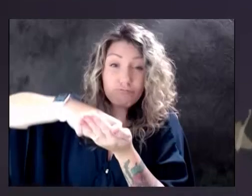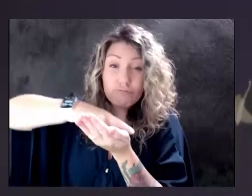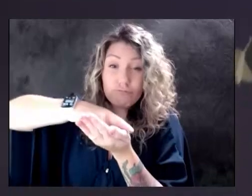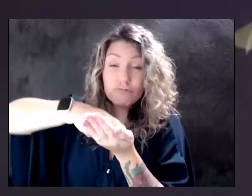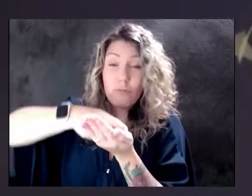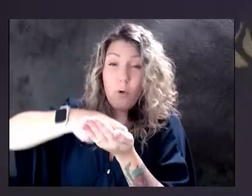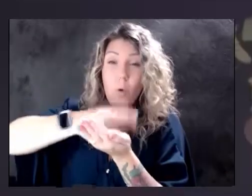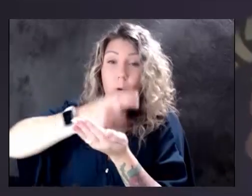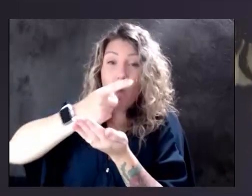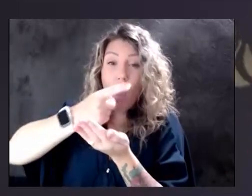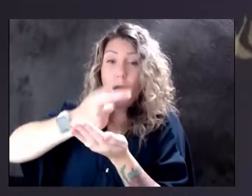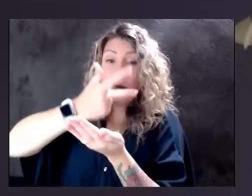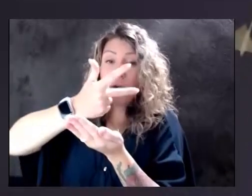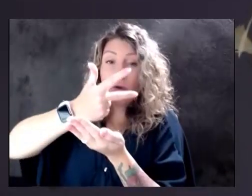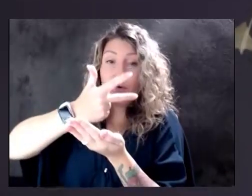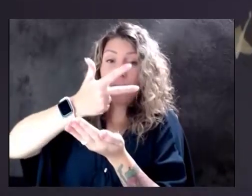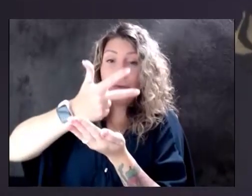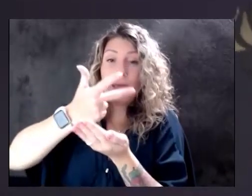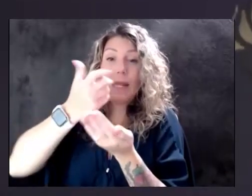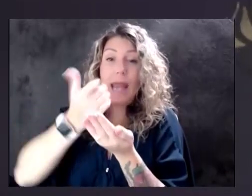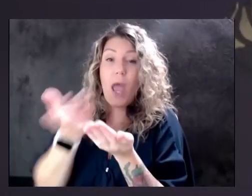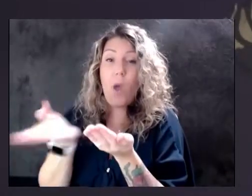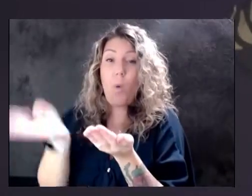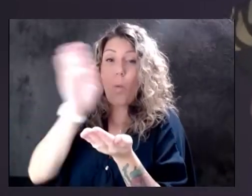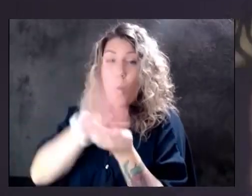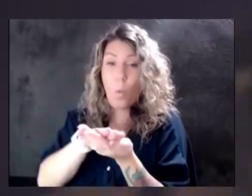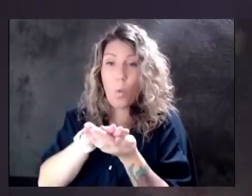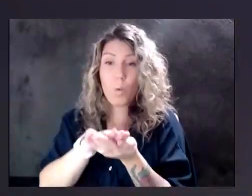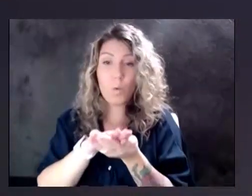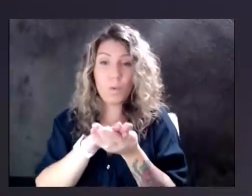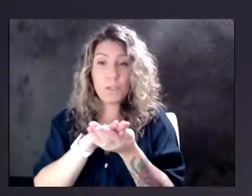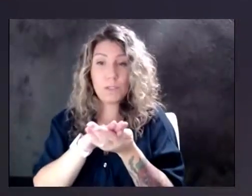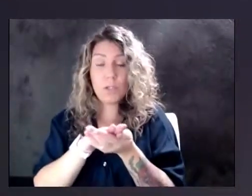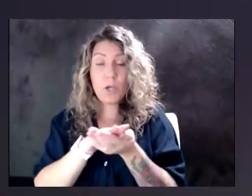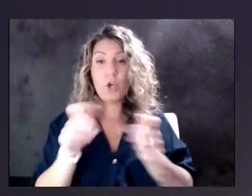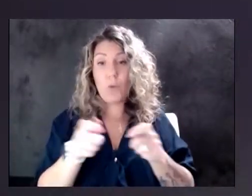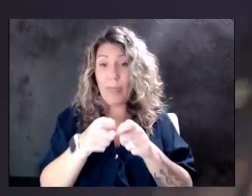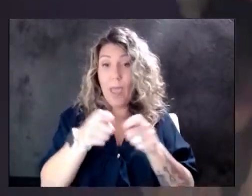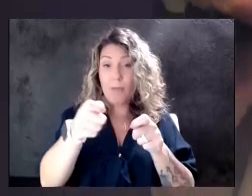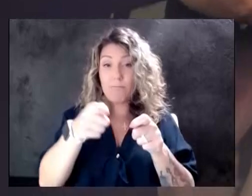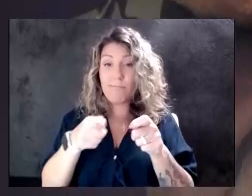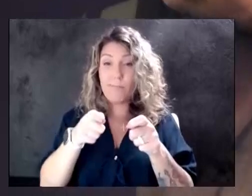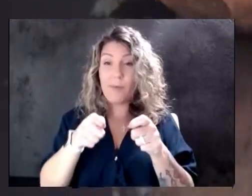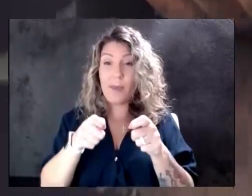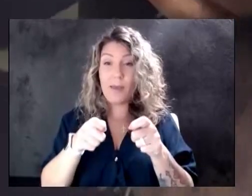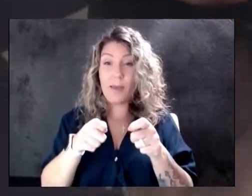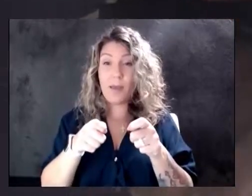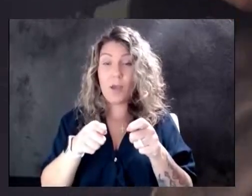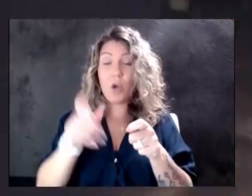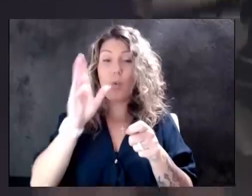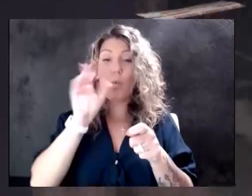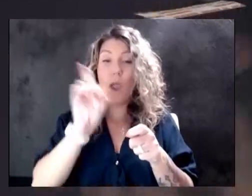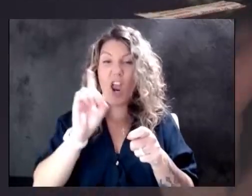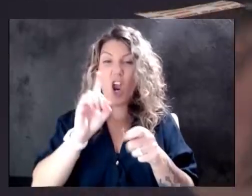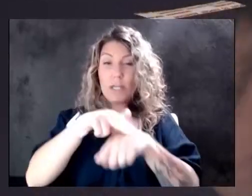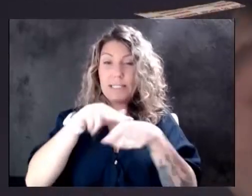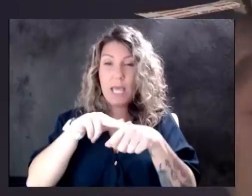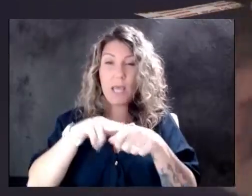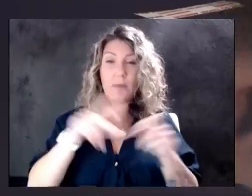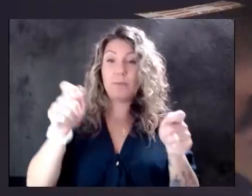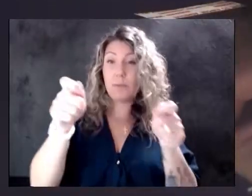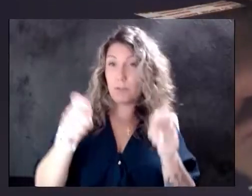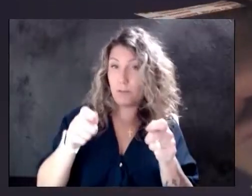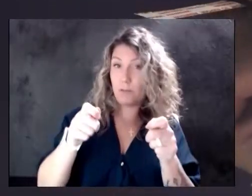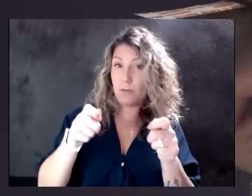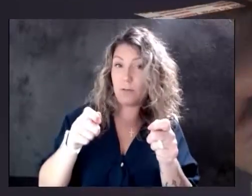close the book. Okay, you close the book. So take off the little adhesive piece. That's going to tape the book together. Okay, on the here. right side. Yeah. There. Okay, and